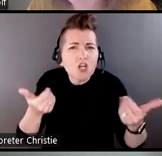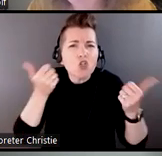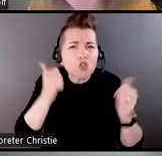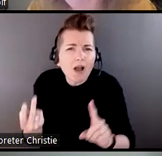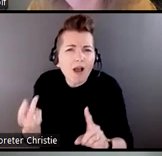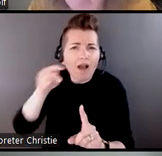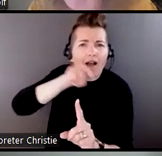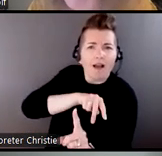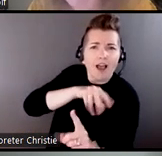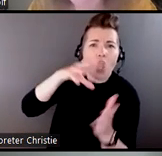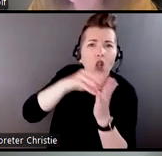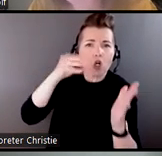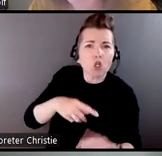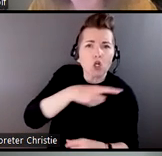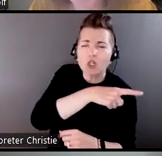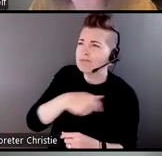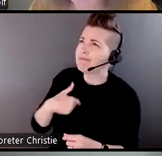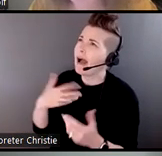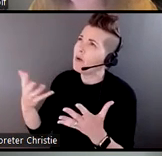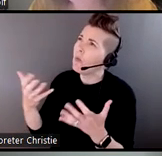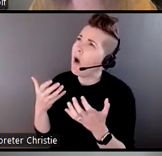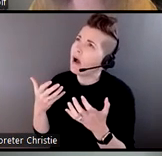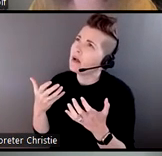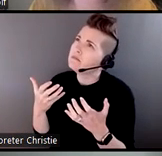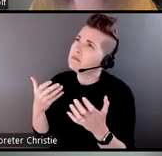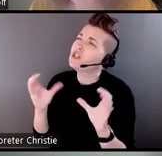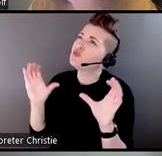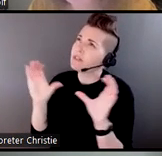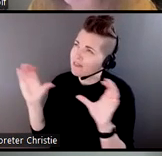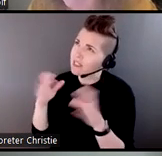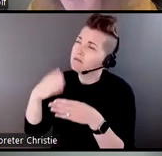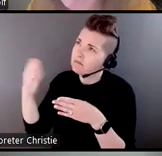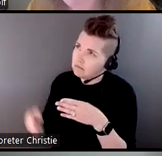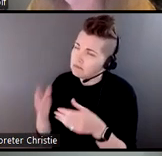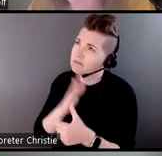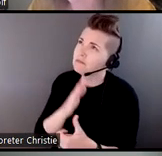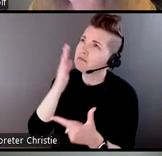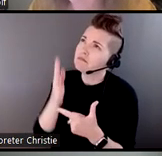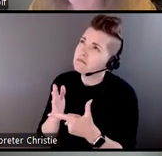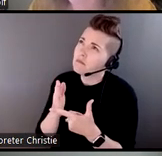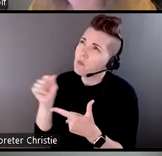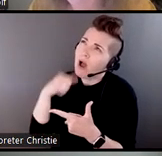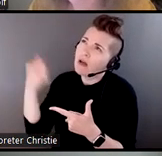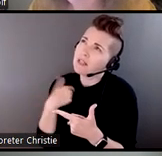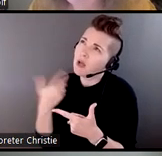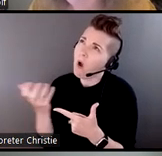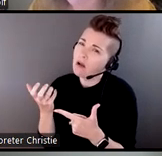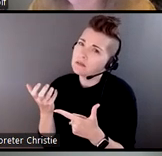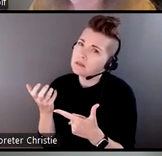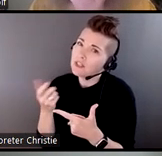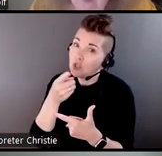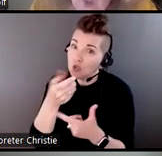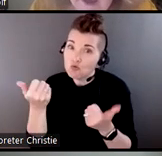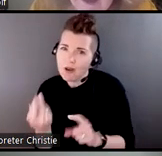get from the training? They may want to get a certificate of completion, sure, but go deeper. Why would they take